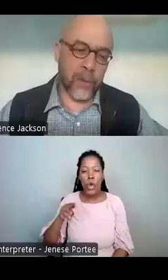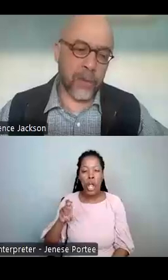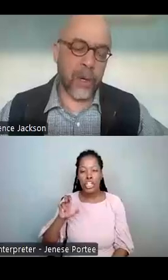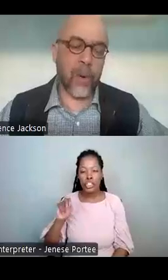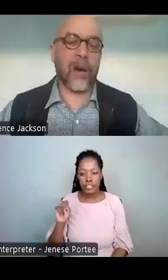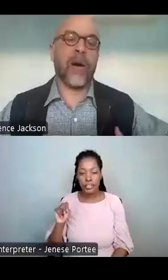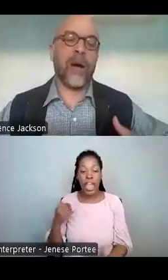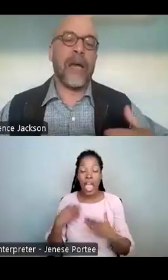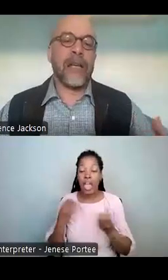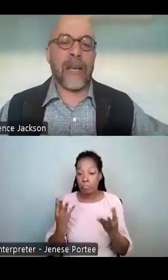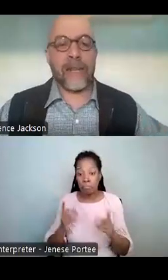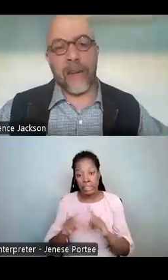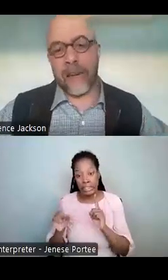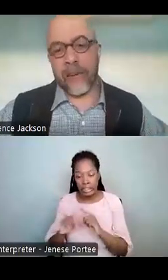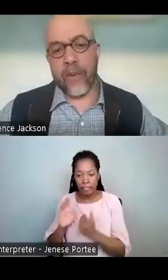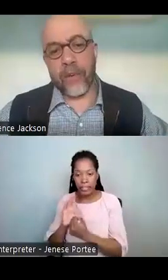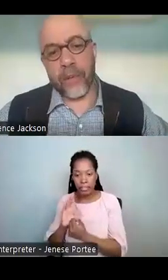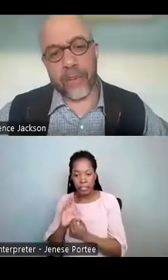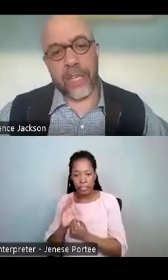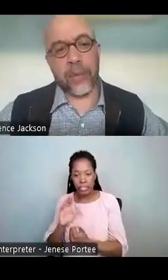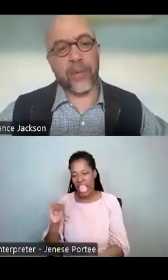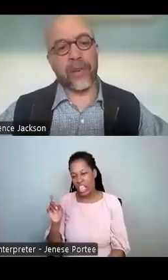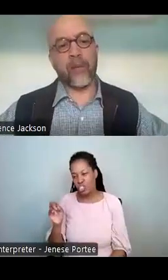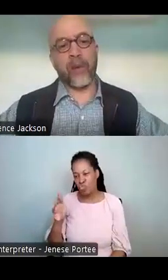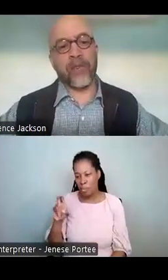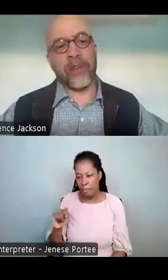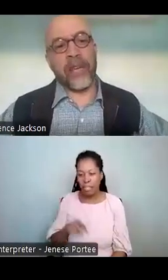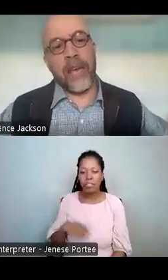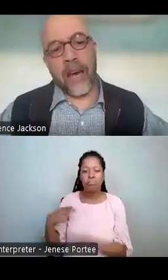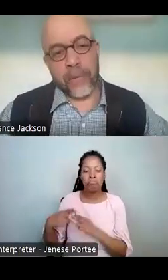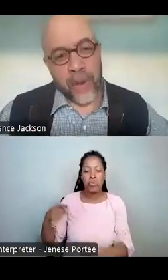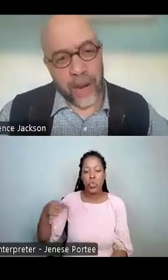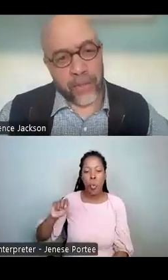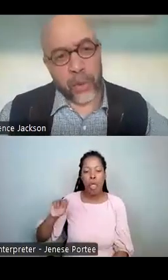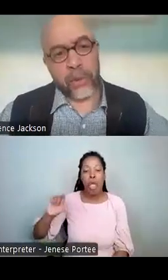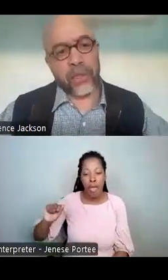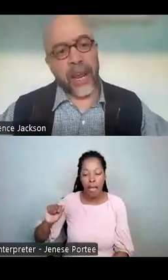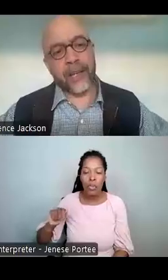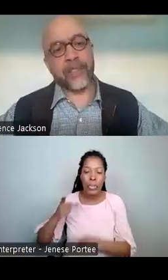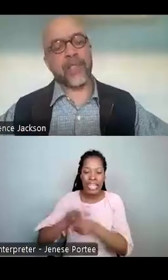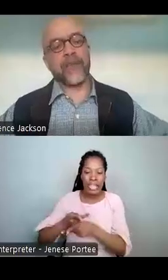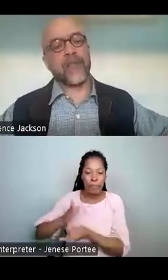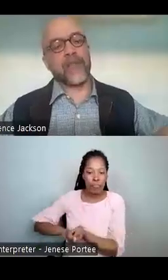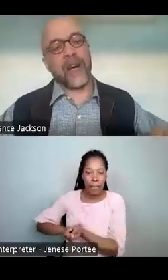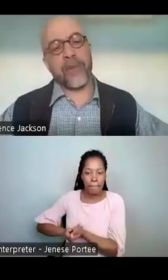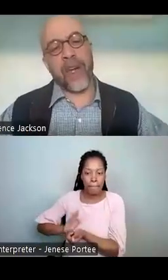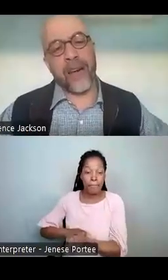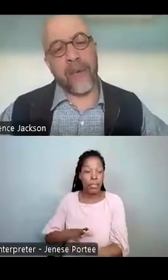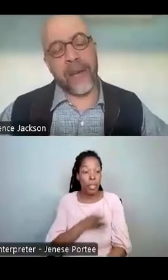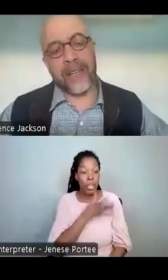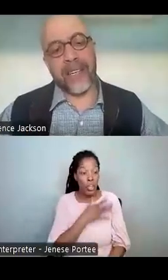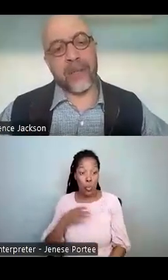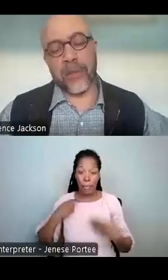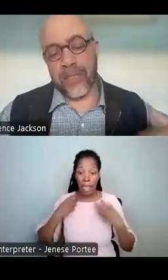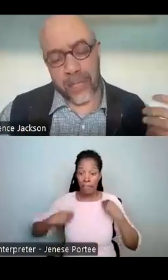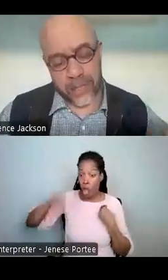of them called the quaqua, that involves, sort of keeping a rhythm with it. You have the women with handkerchiefs. You have a